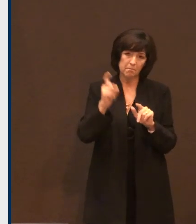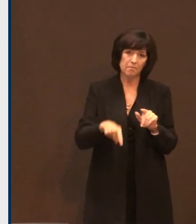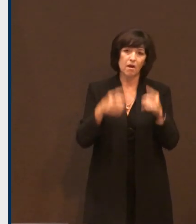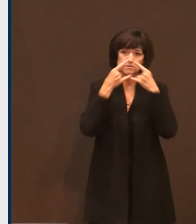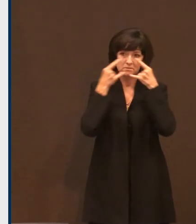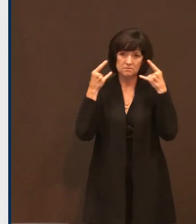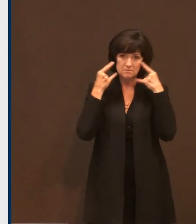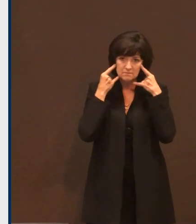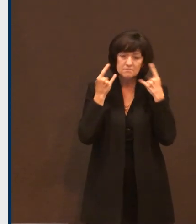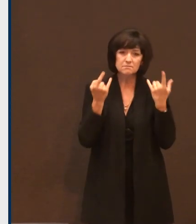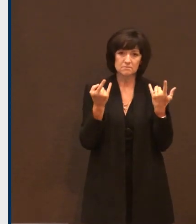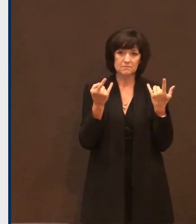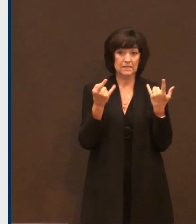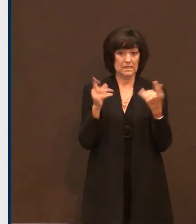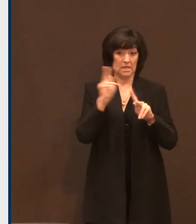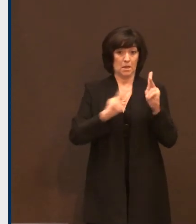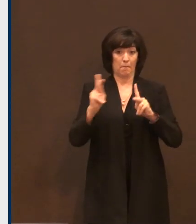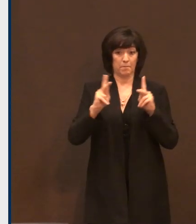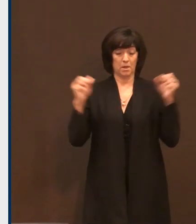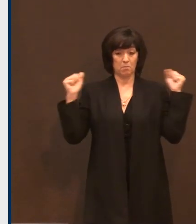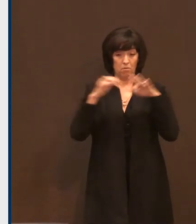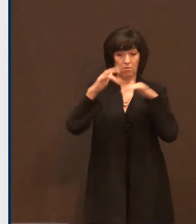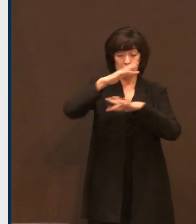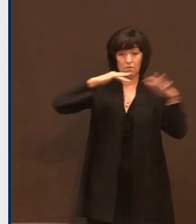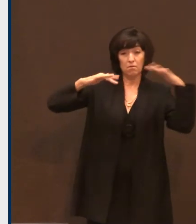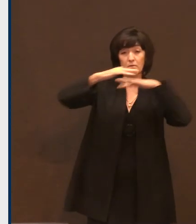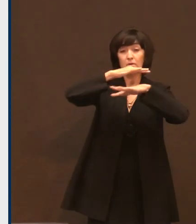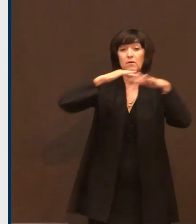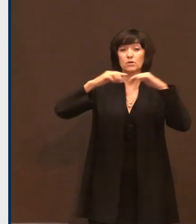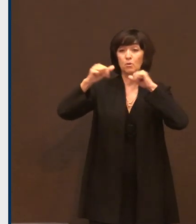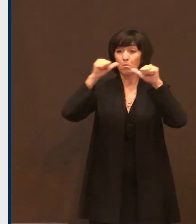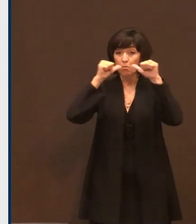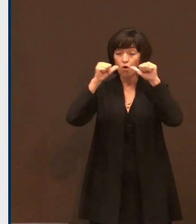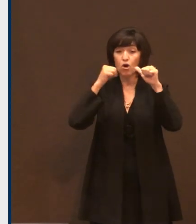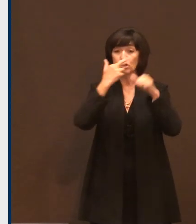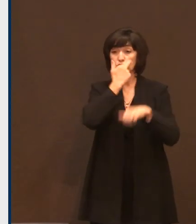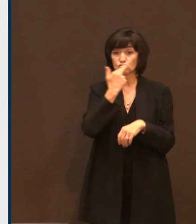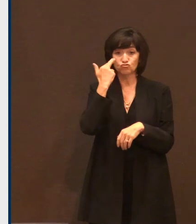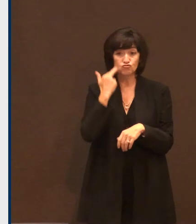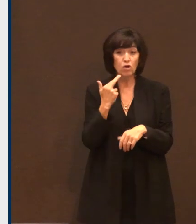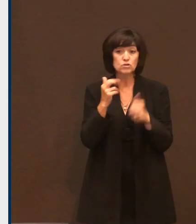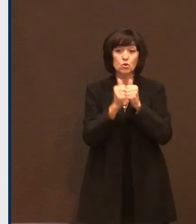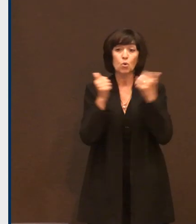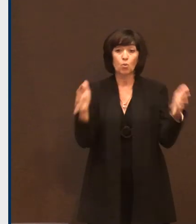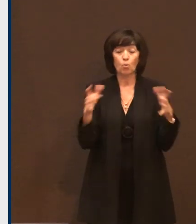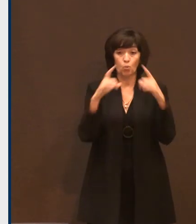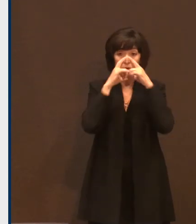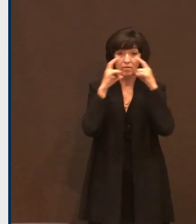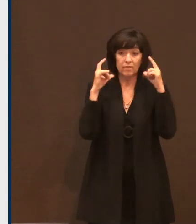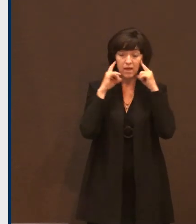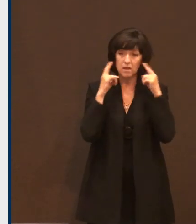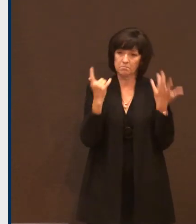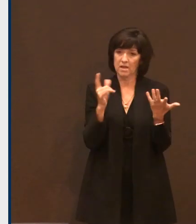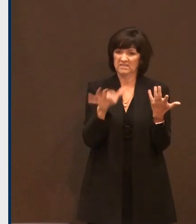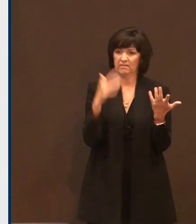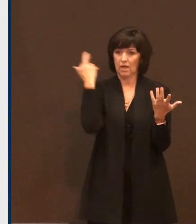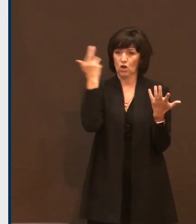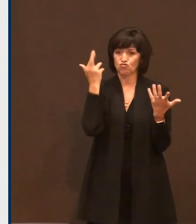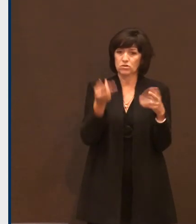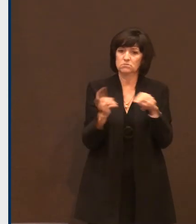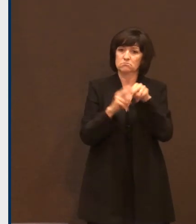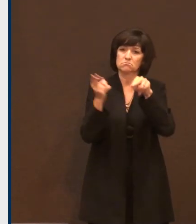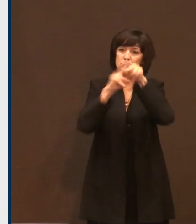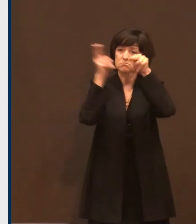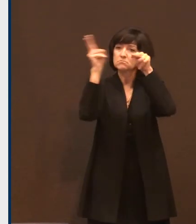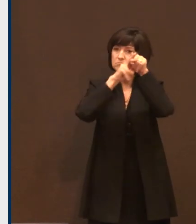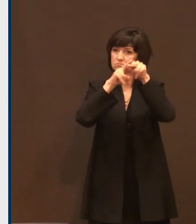congregate in a way that's not safe for the spread of the virus. If we're able to do that, we'll be able to push